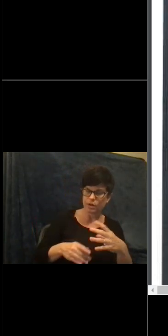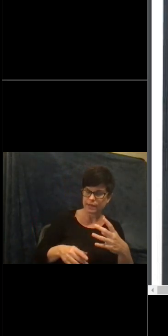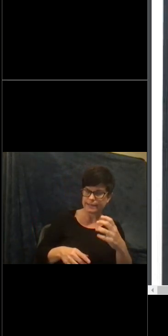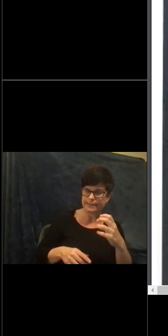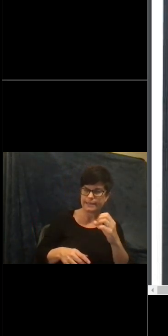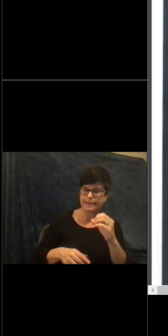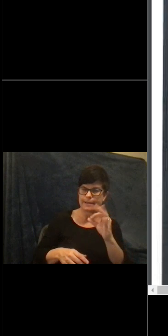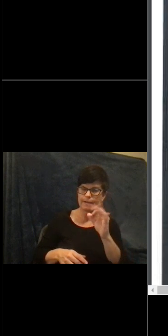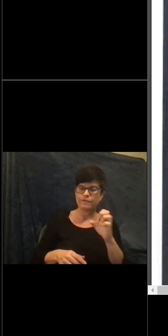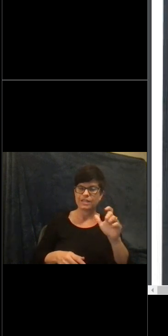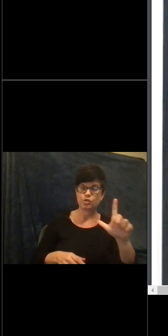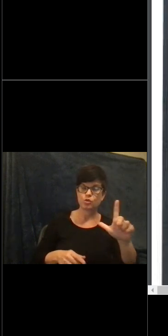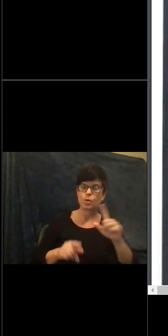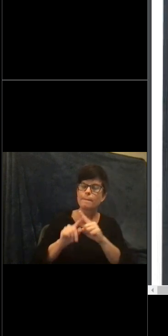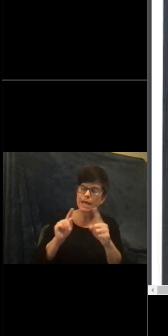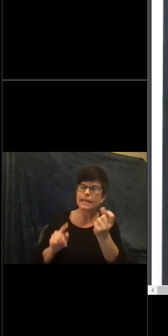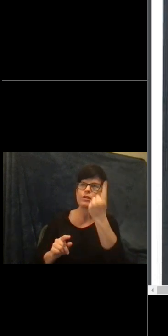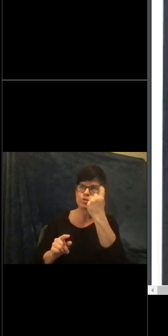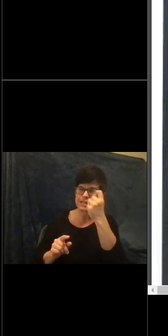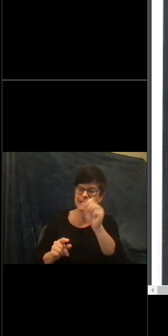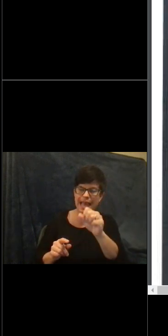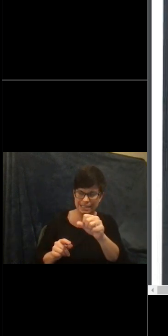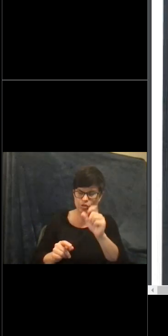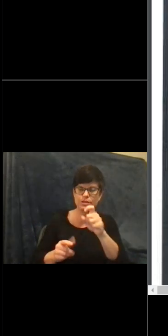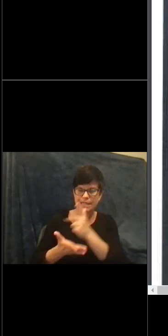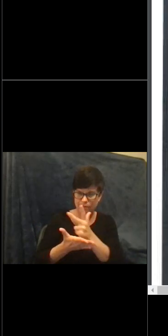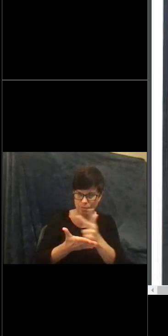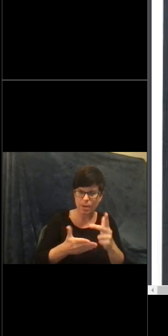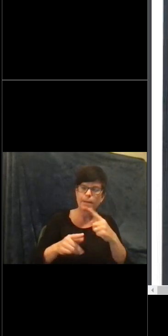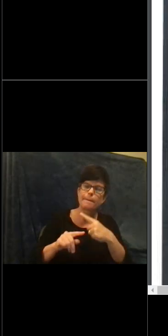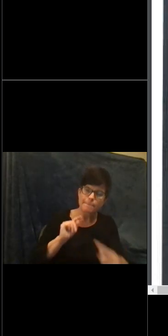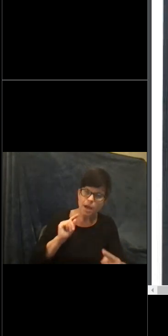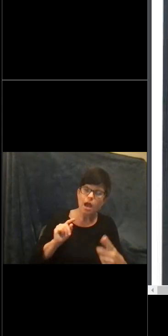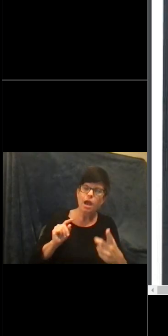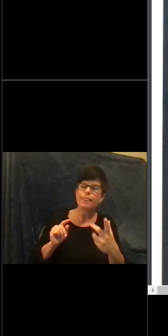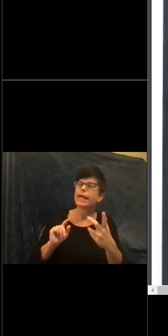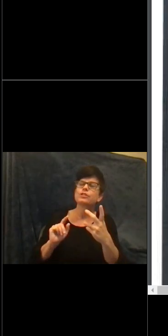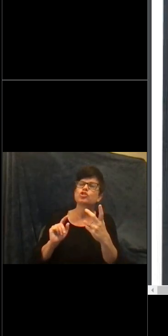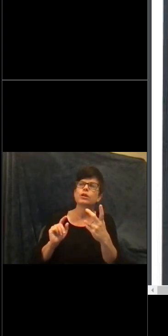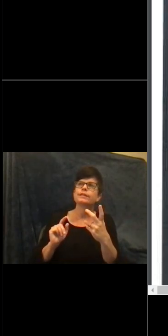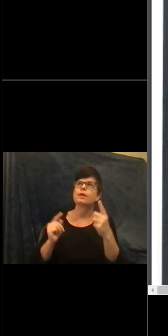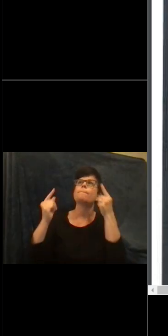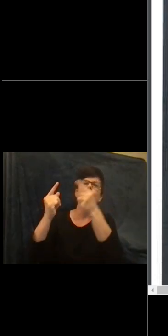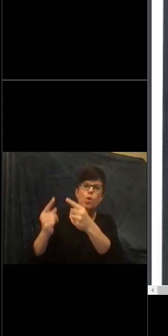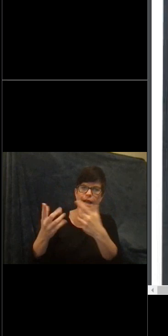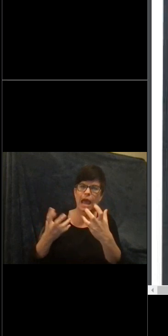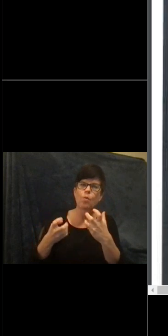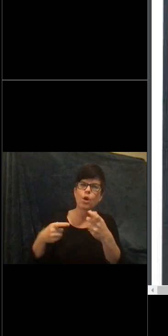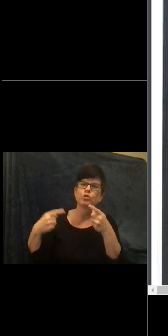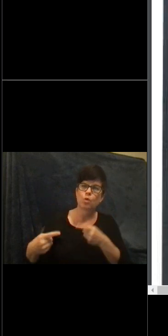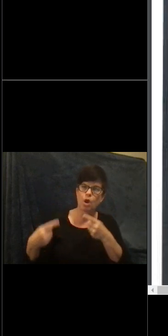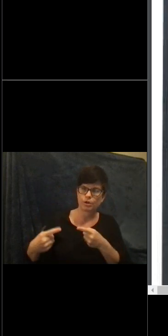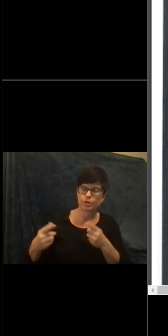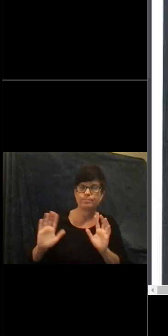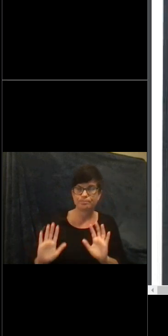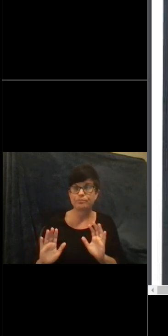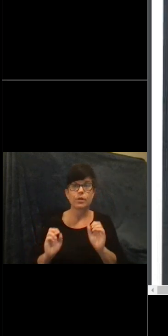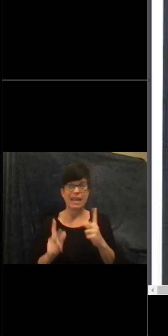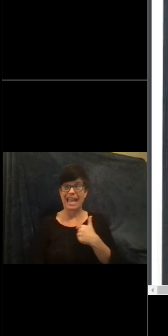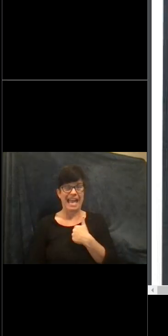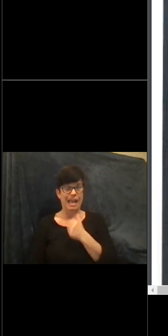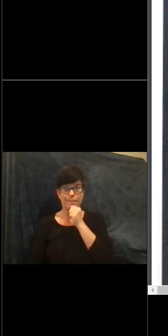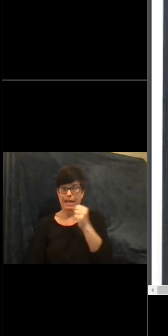offer that on the flip side for the sake of the conversation. So again, you know, I'm not going to reject the extension, because if